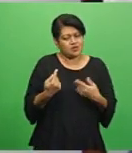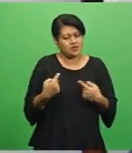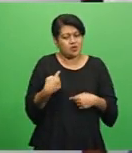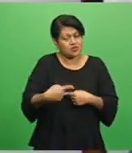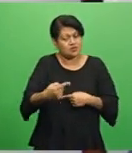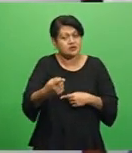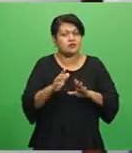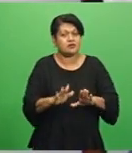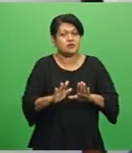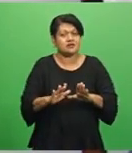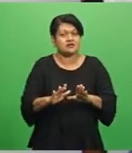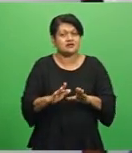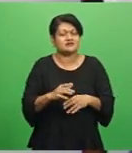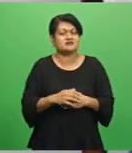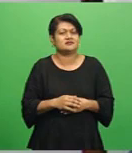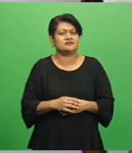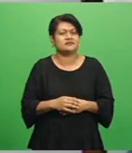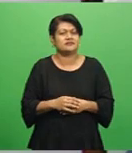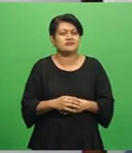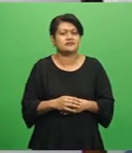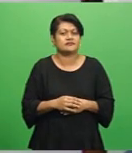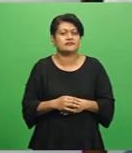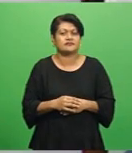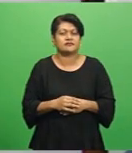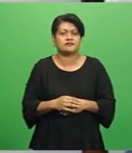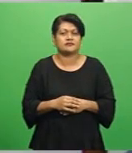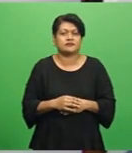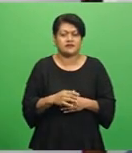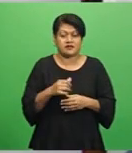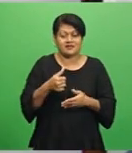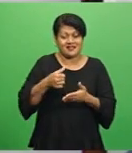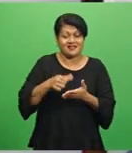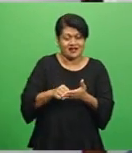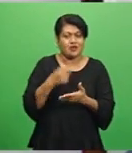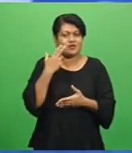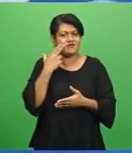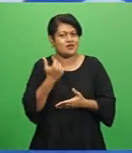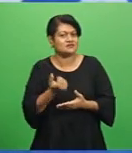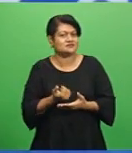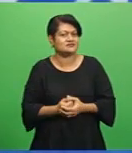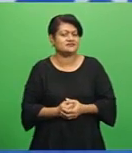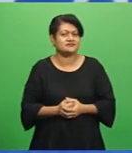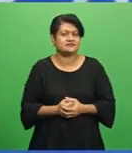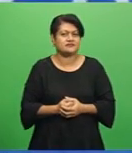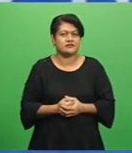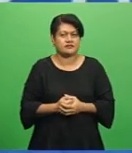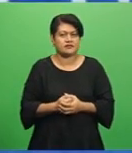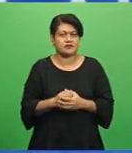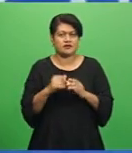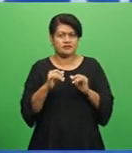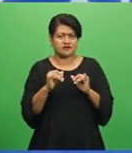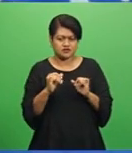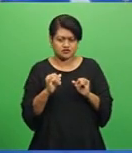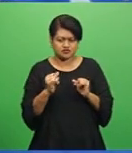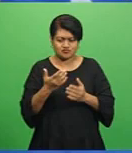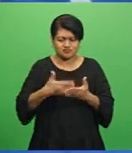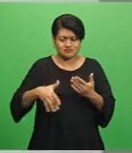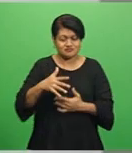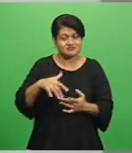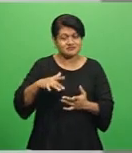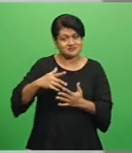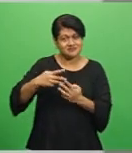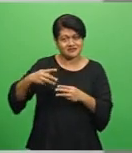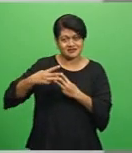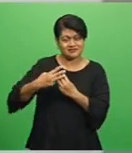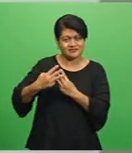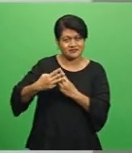what the Speaker comes up with the letter which I had sent. With issues crippling the party, SUDELPA leader William Avoka